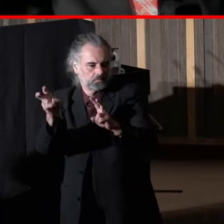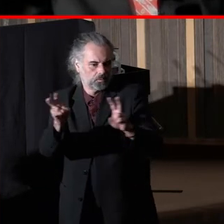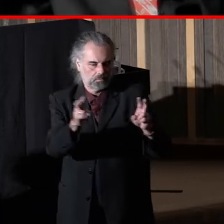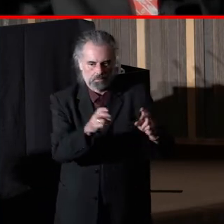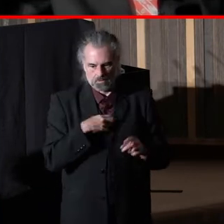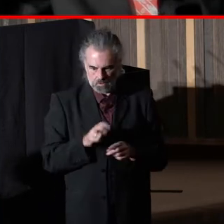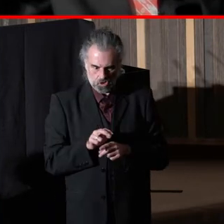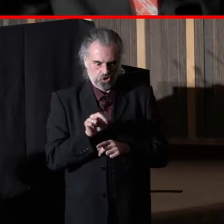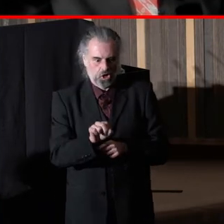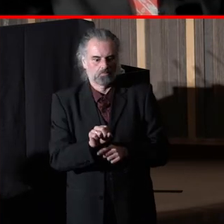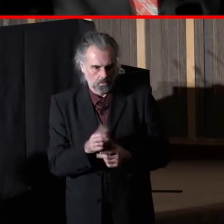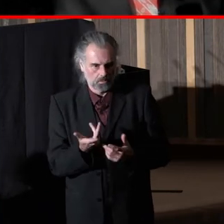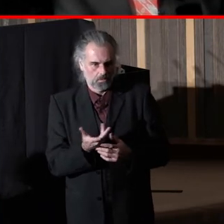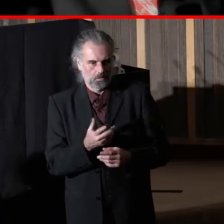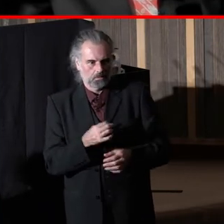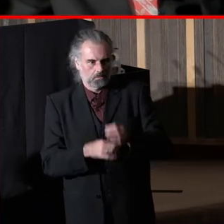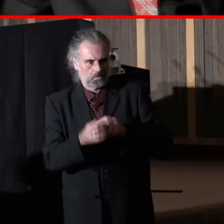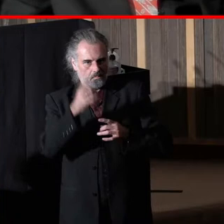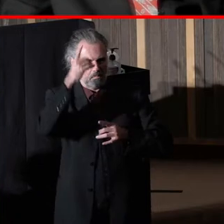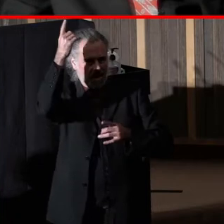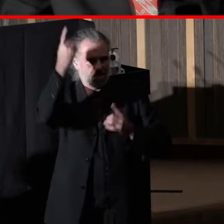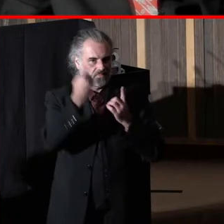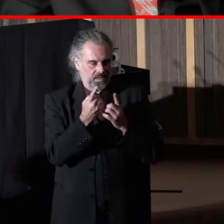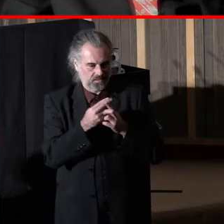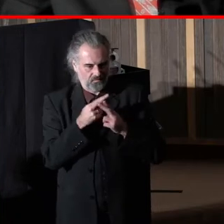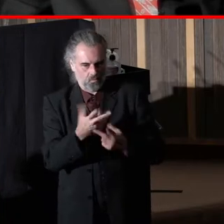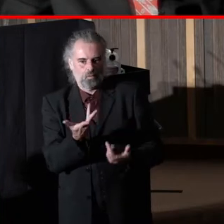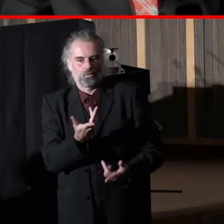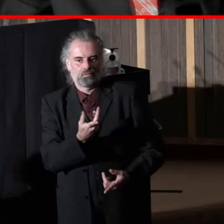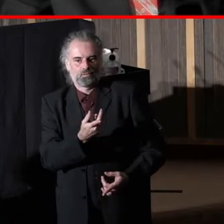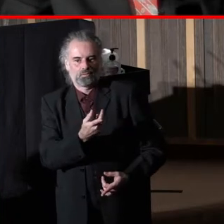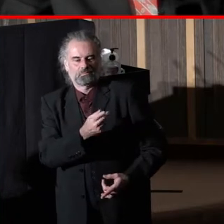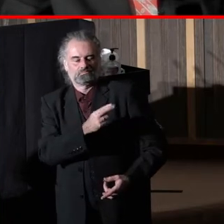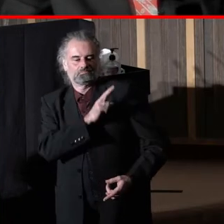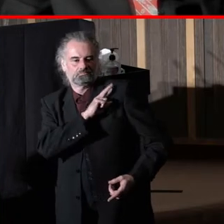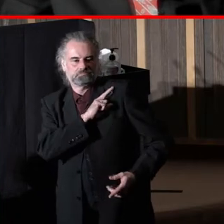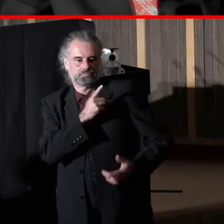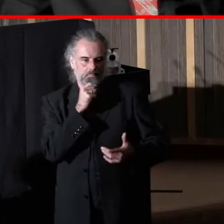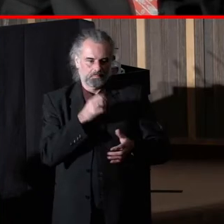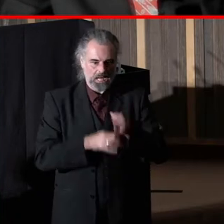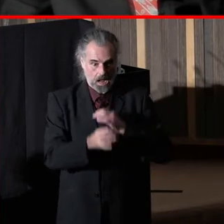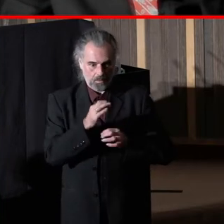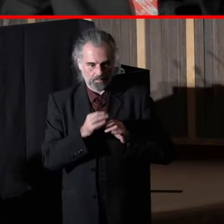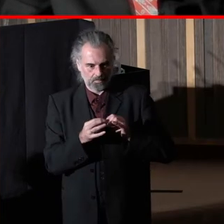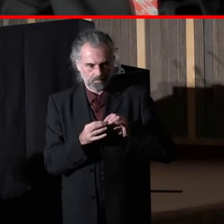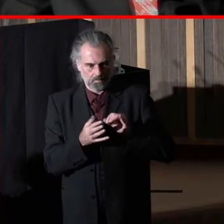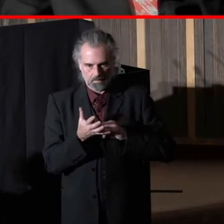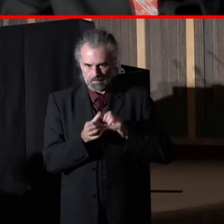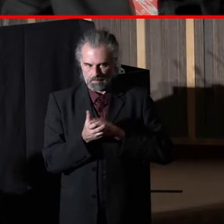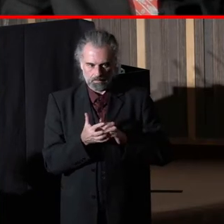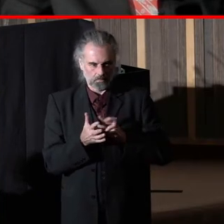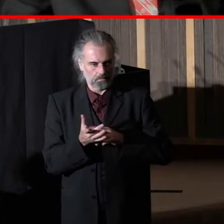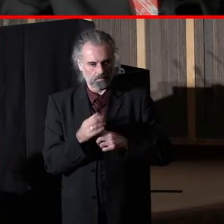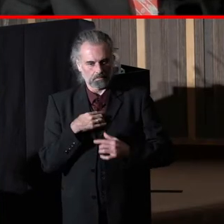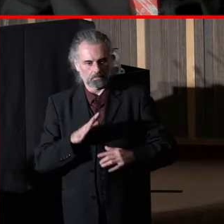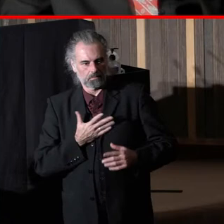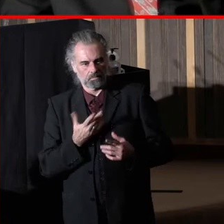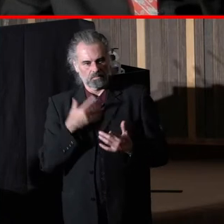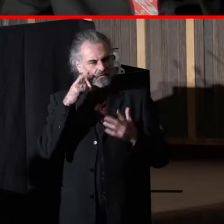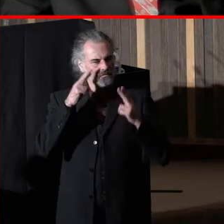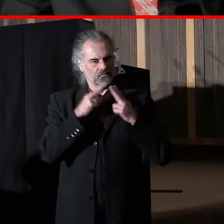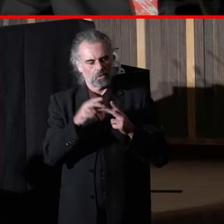jump into a scientist role and making up a whole lot of compound names. So it was really interesting to kind of navigate that space, I